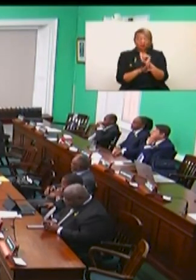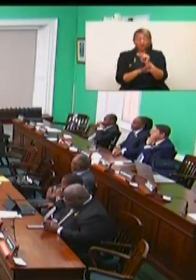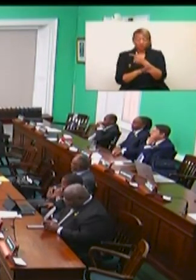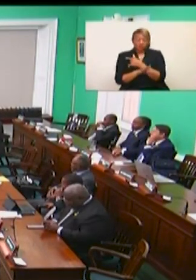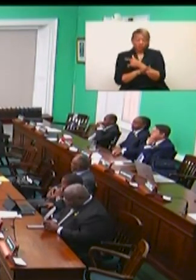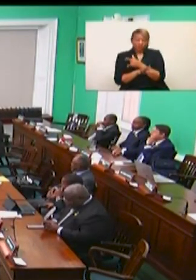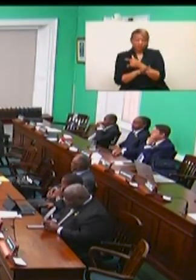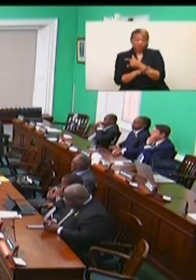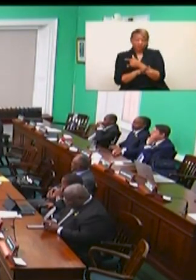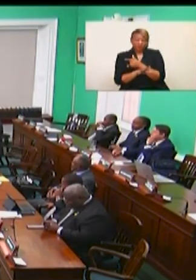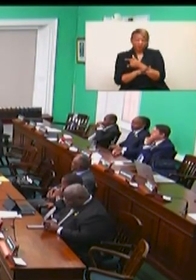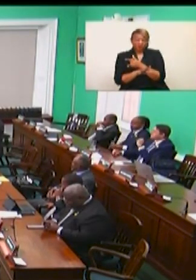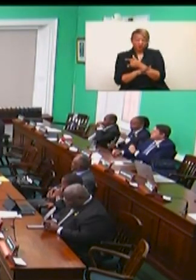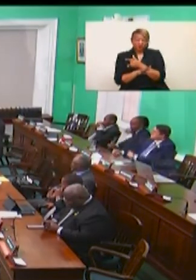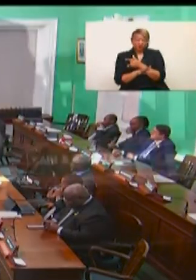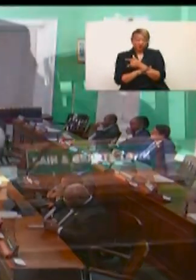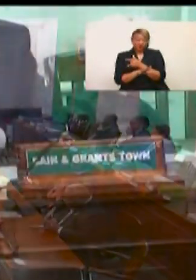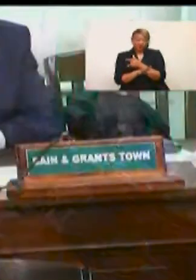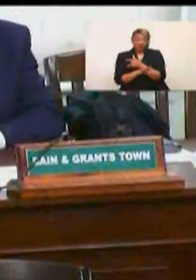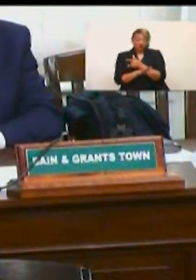General, again, and